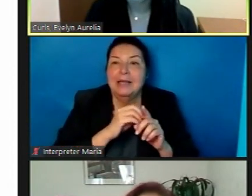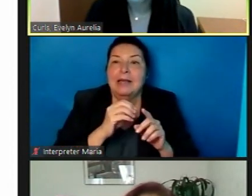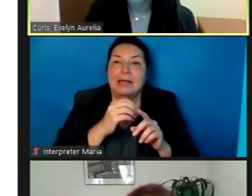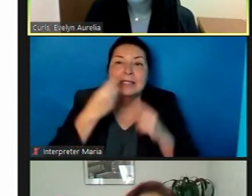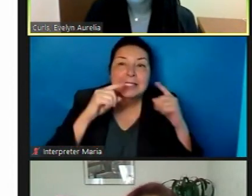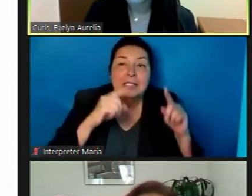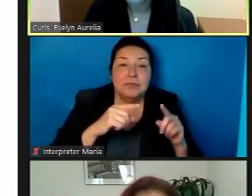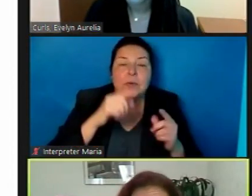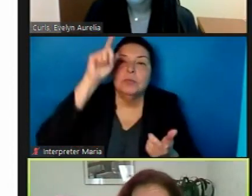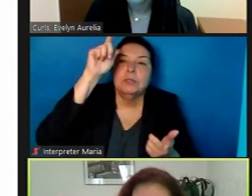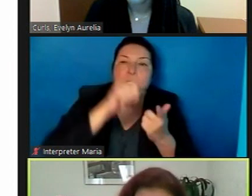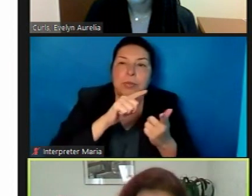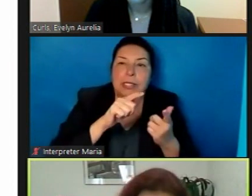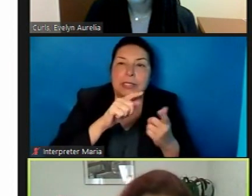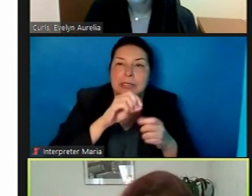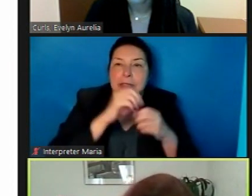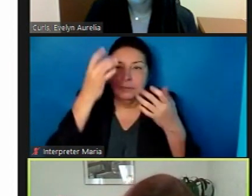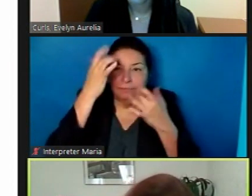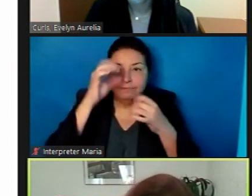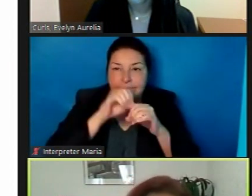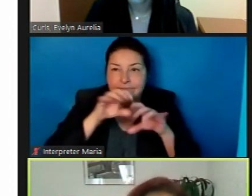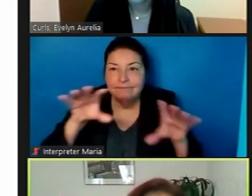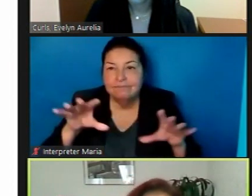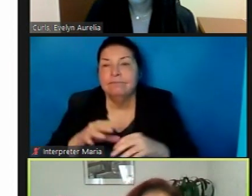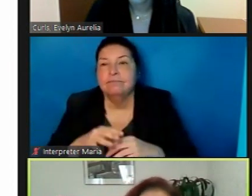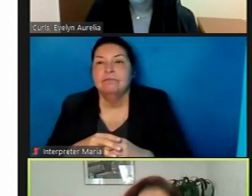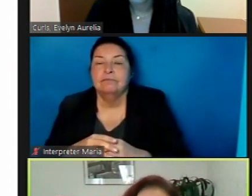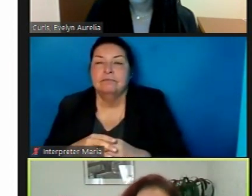spread. That's a really helpful answer. Thank you.